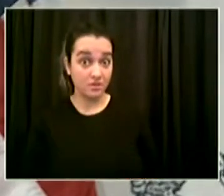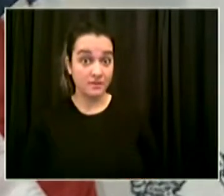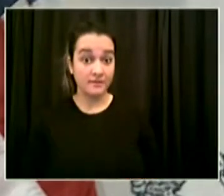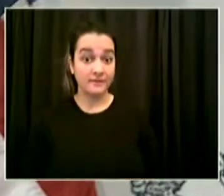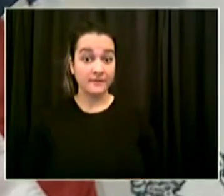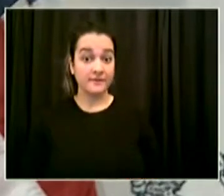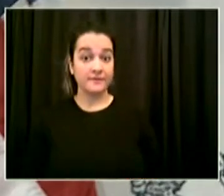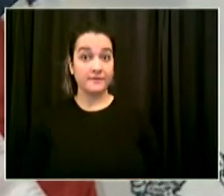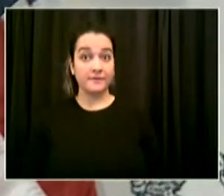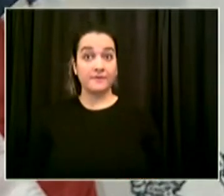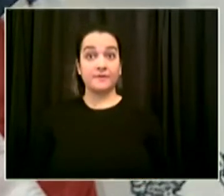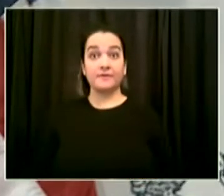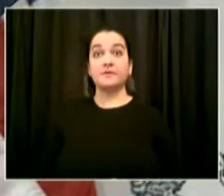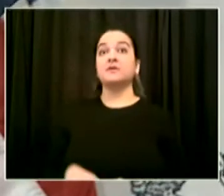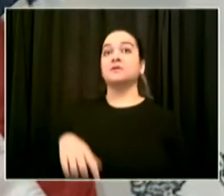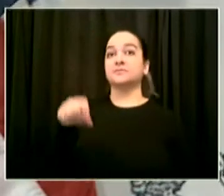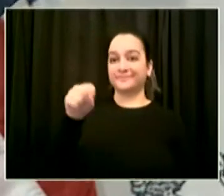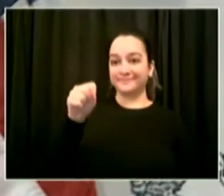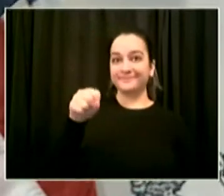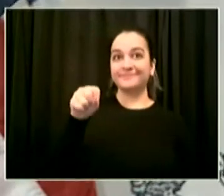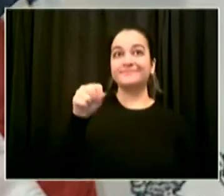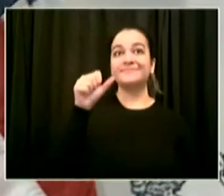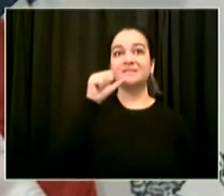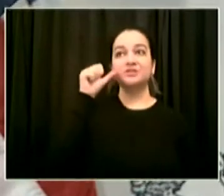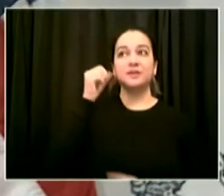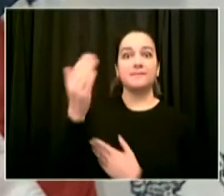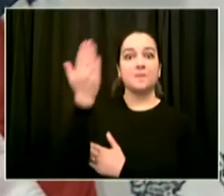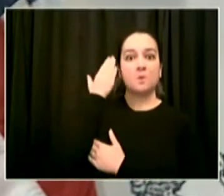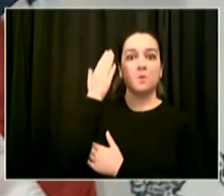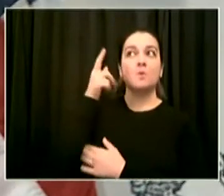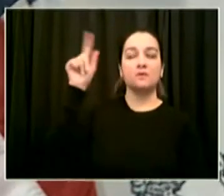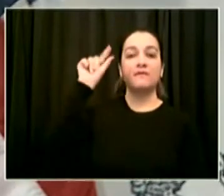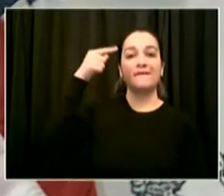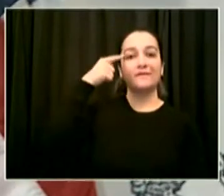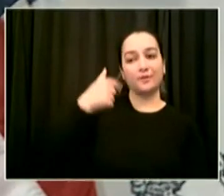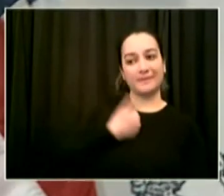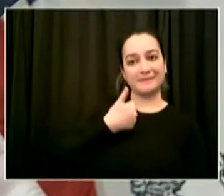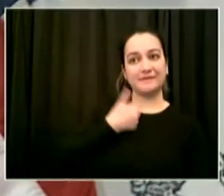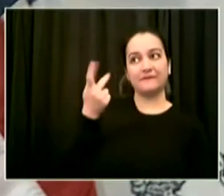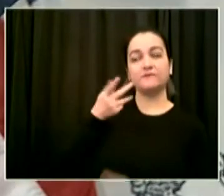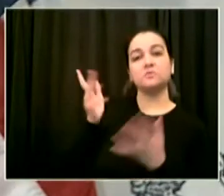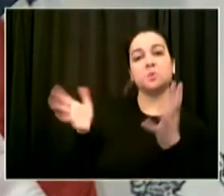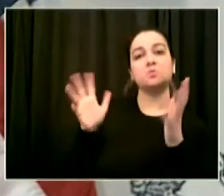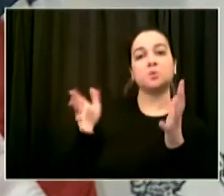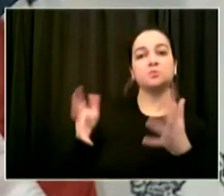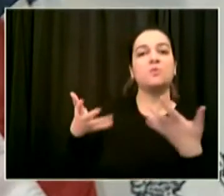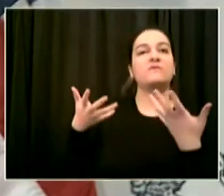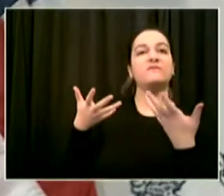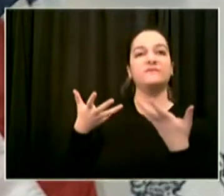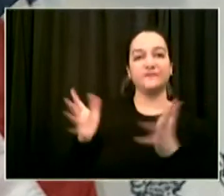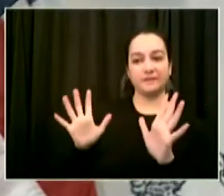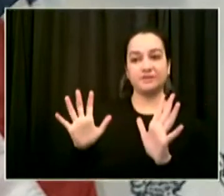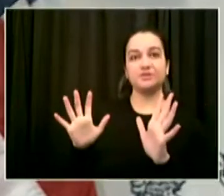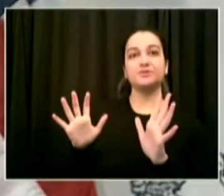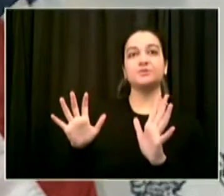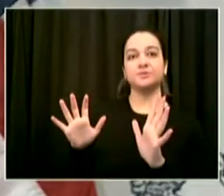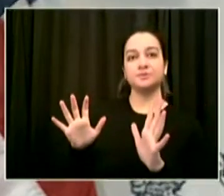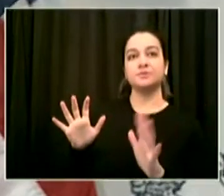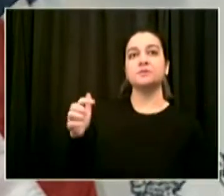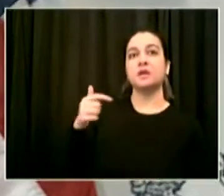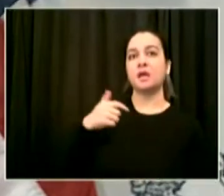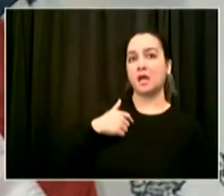here is I really do respect the state's role. The state has to make decisions. There's clearly a division of labor here. They